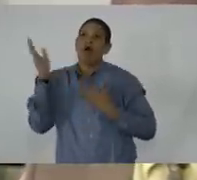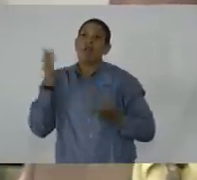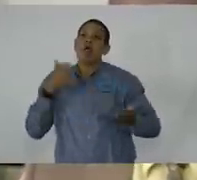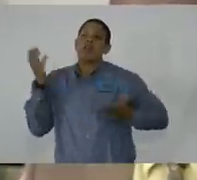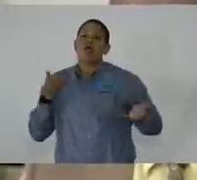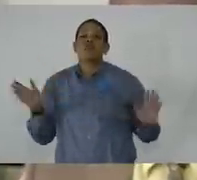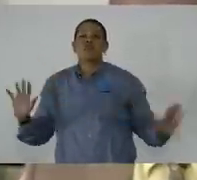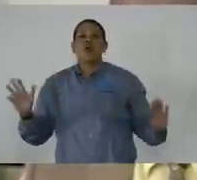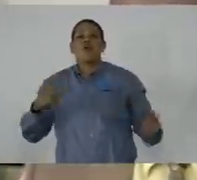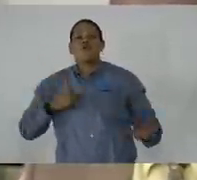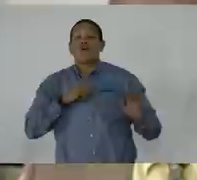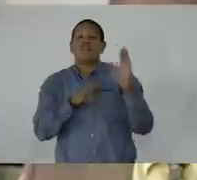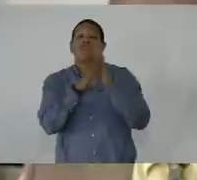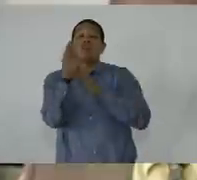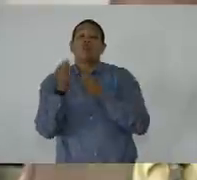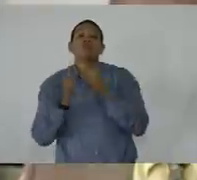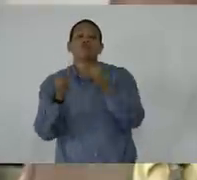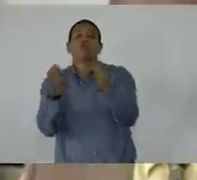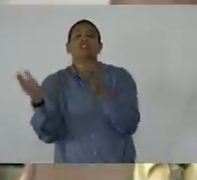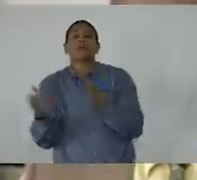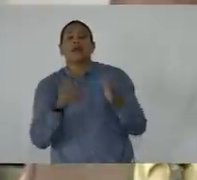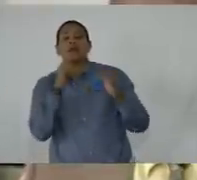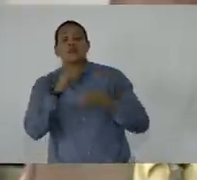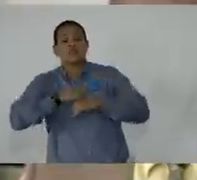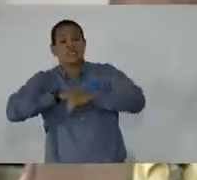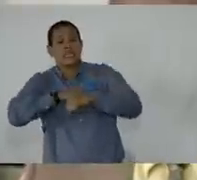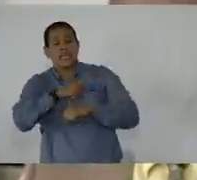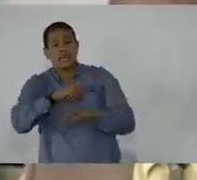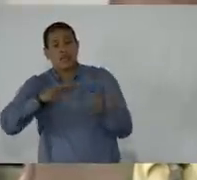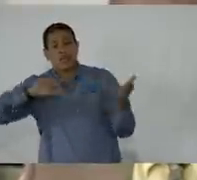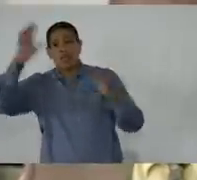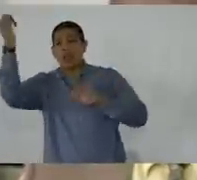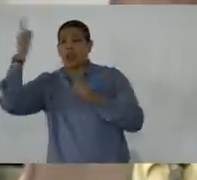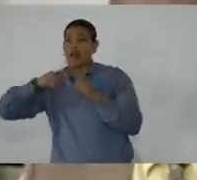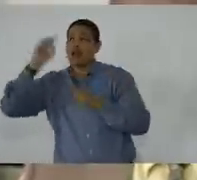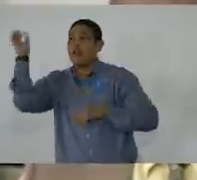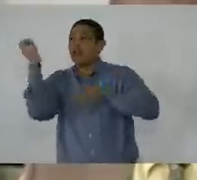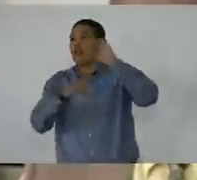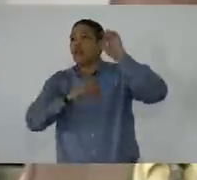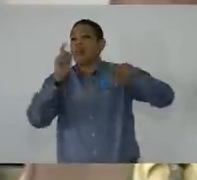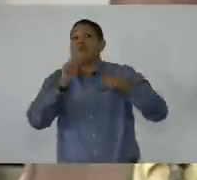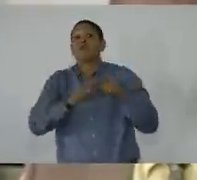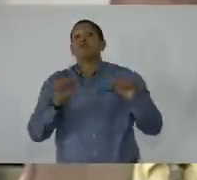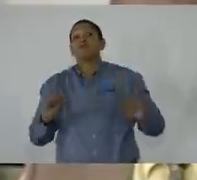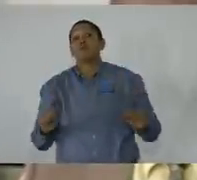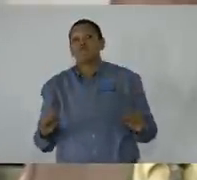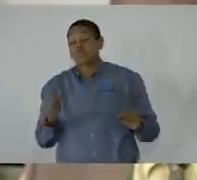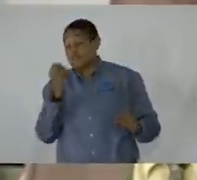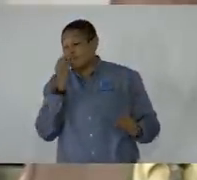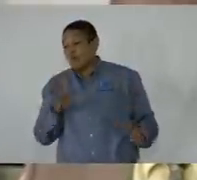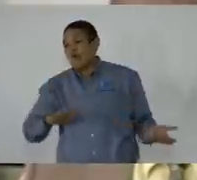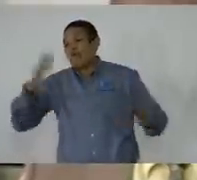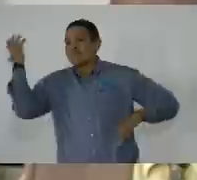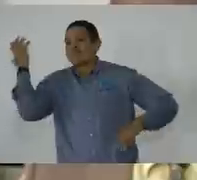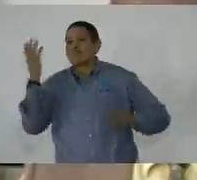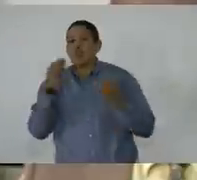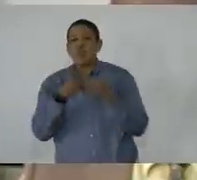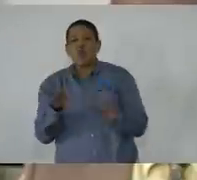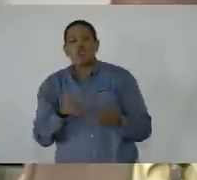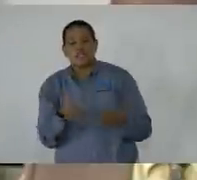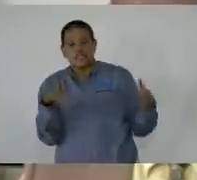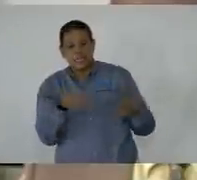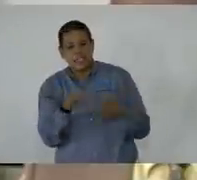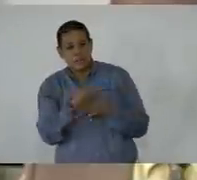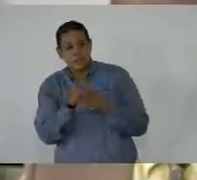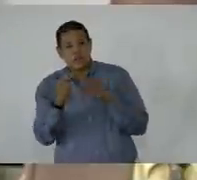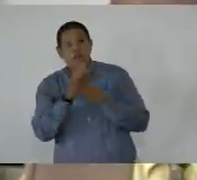we have developed a strategic plan to safeguard against disruptions of inputs and potential fallout in the sector. The Ministry, through our